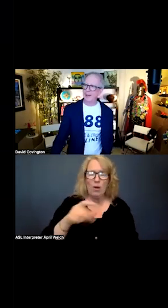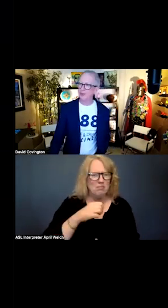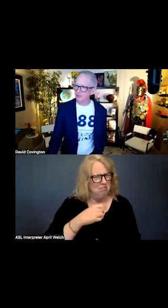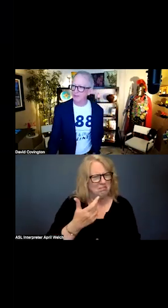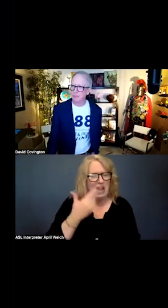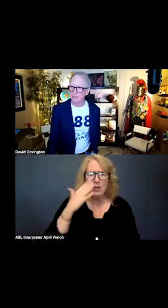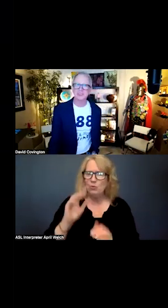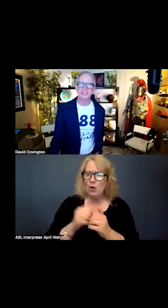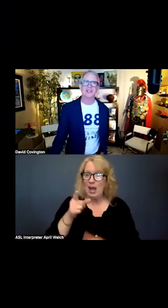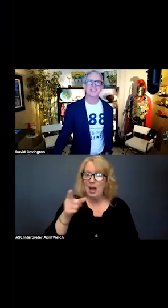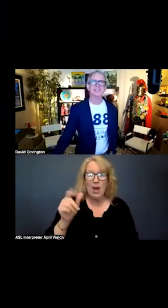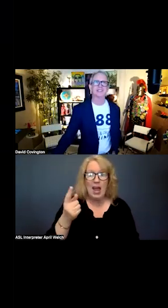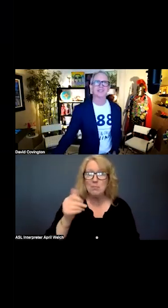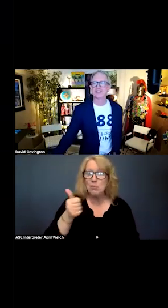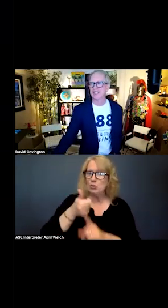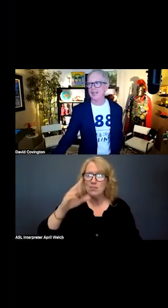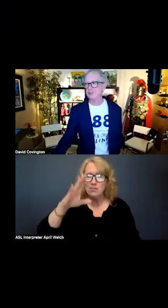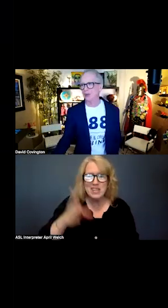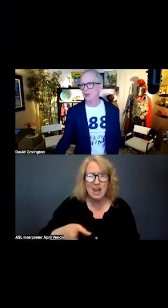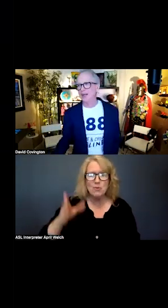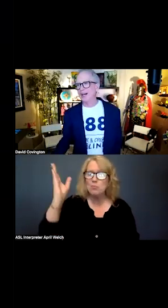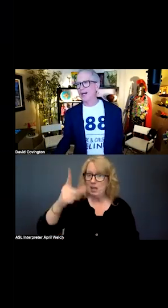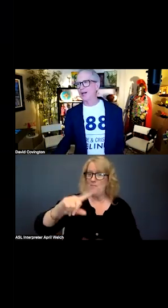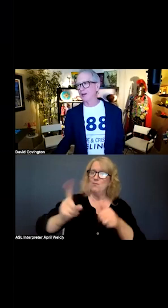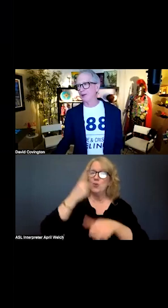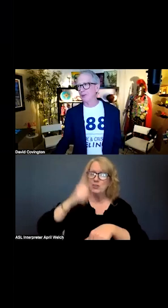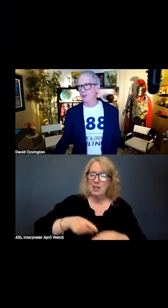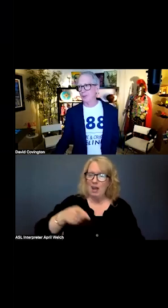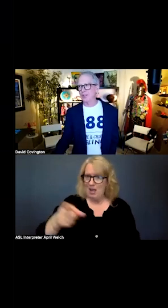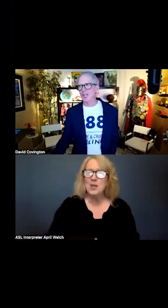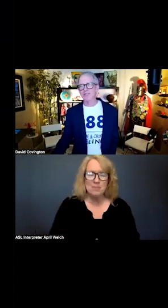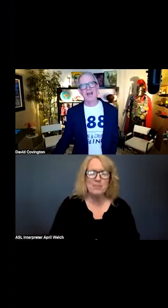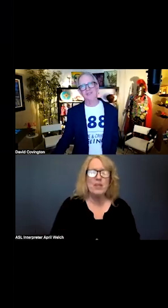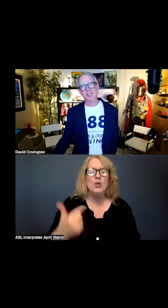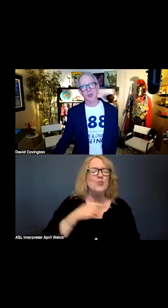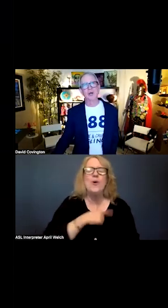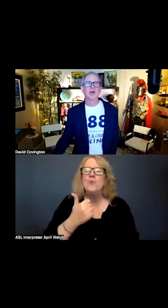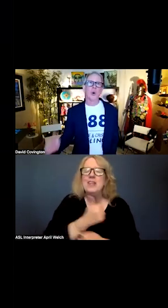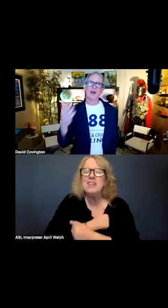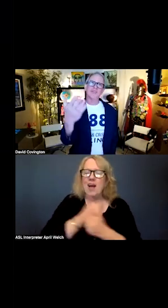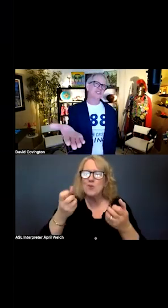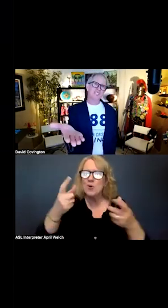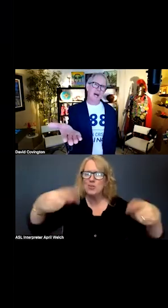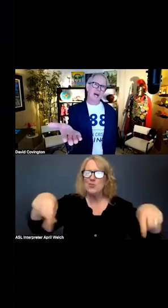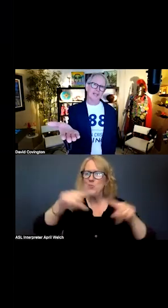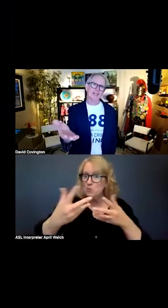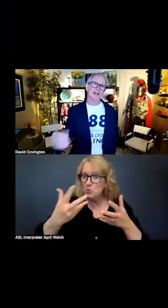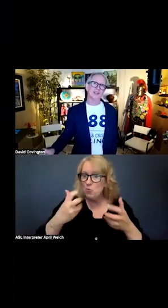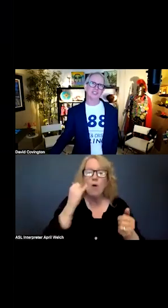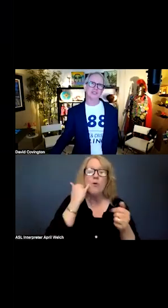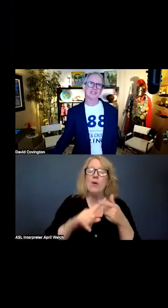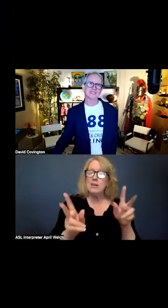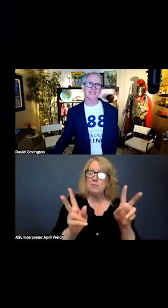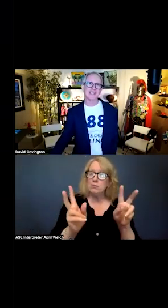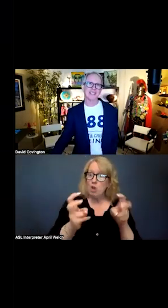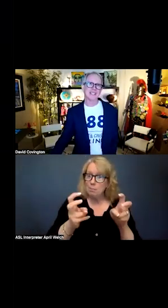somehow April's never been a presenter, and this is her first time. So we'd love to have you, or if there's a topic that